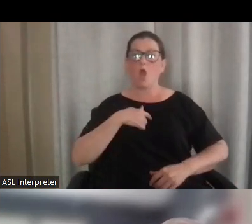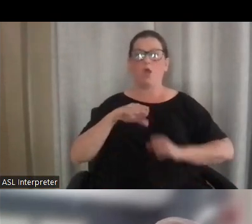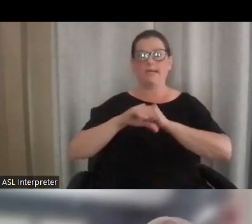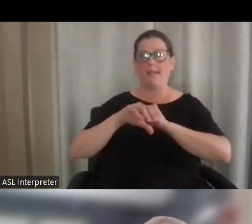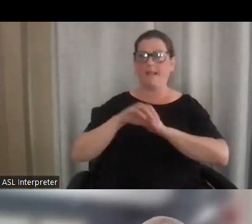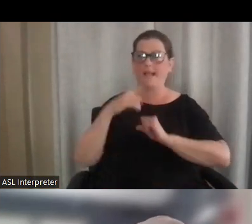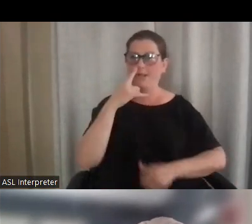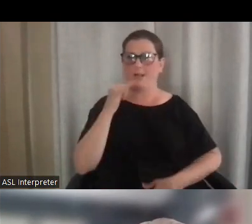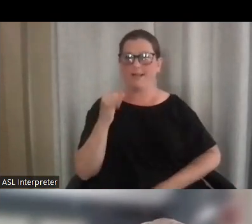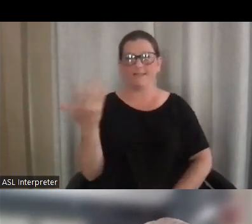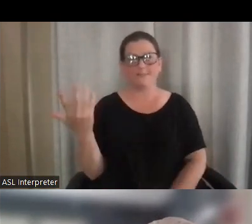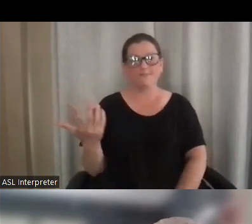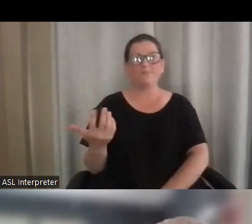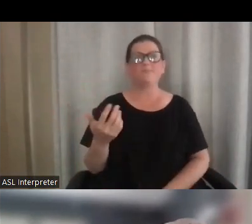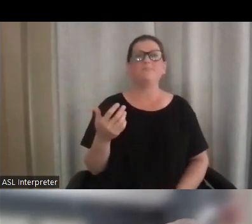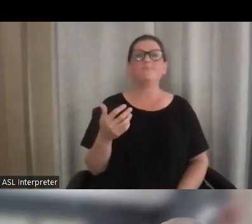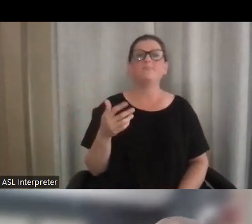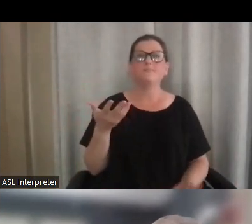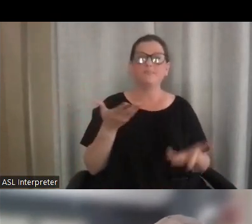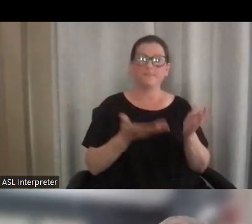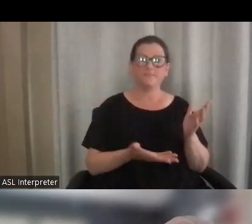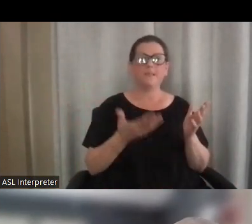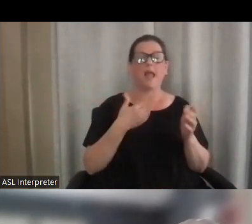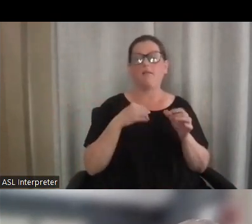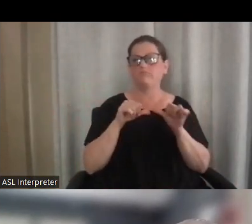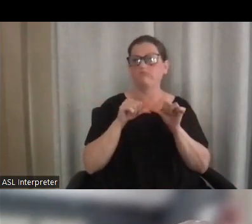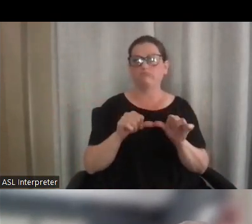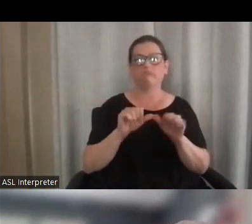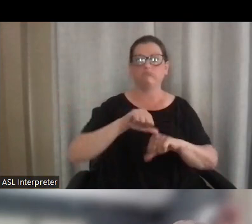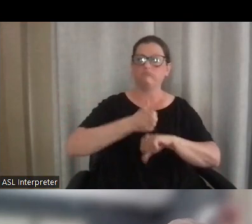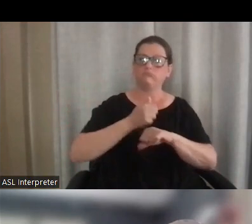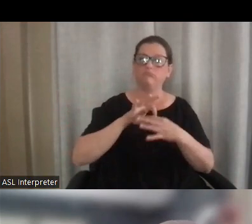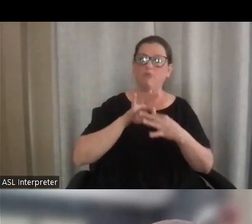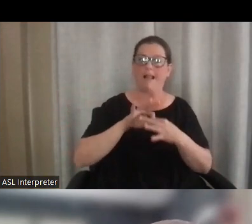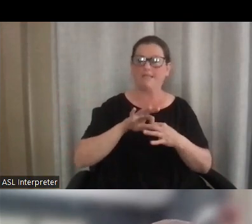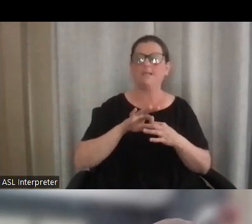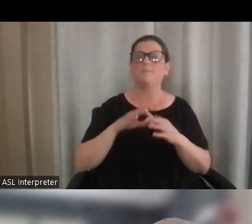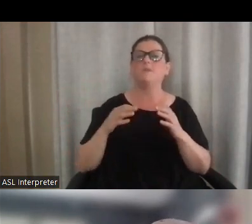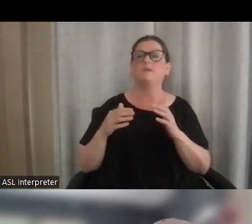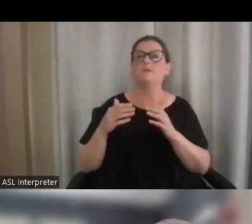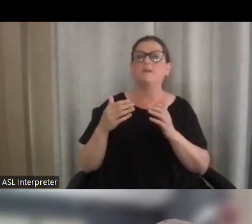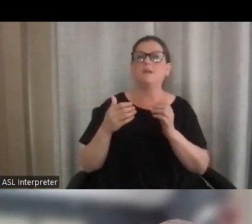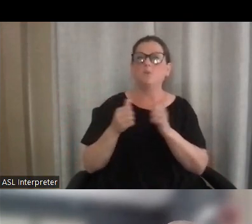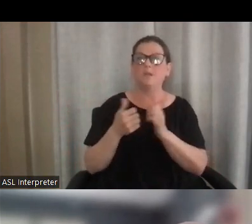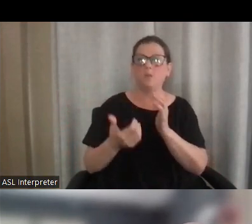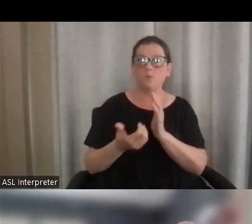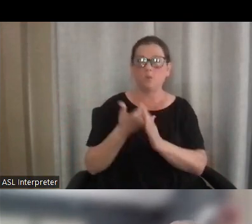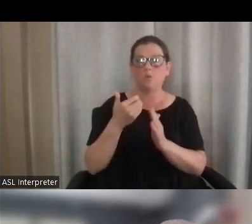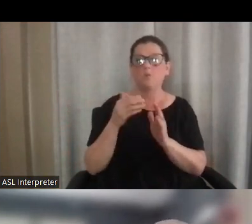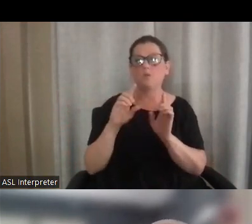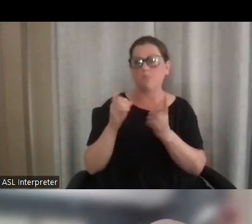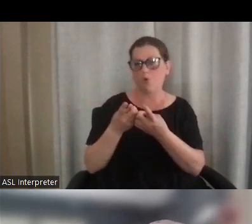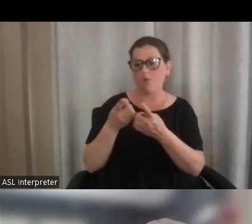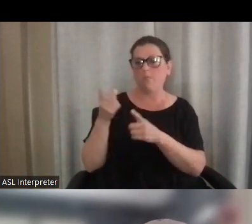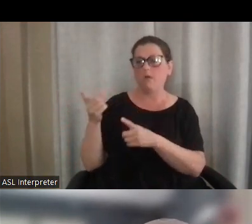The Mass Department of Public Health has had an existing and standing relationship with the new Department of Family and Medical Leave in Massachusetts, the state department that was stood